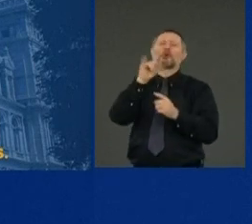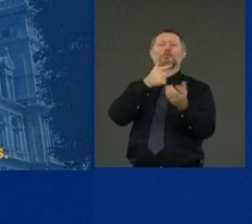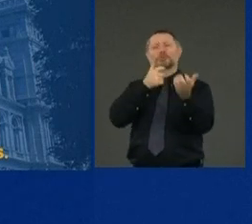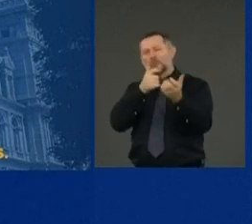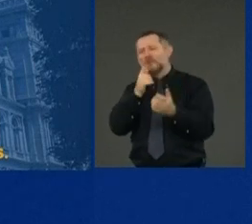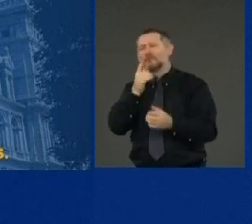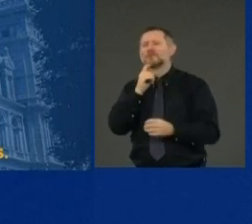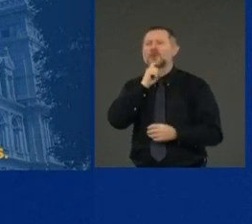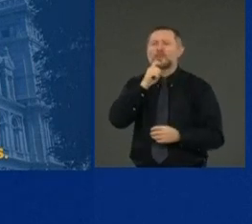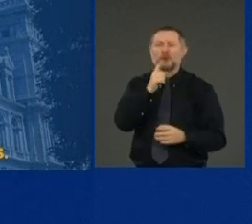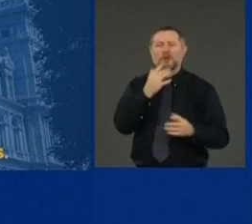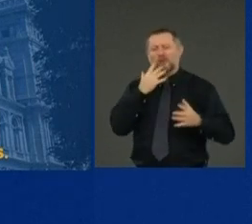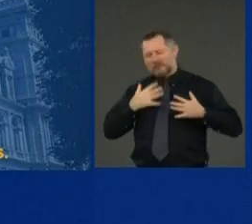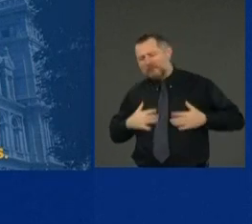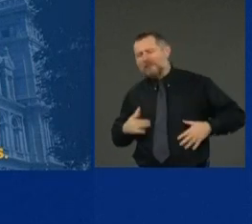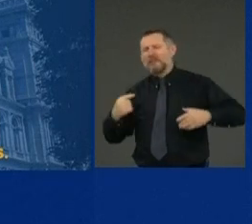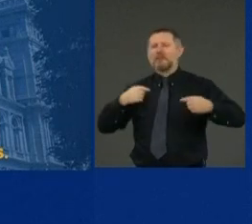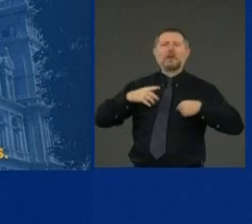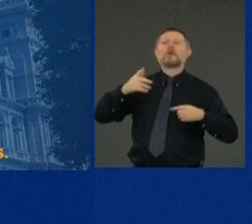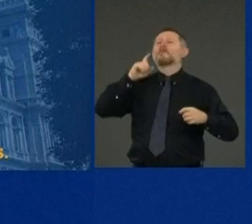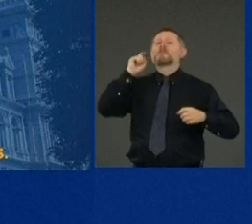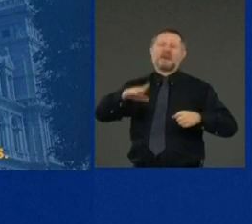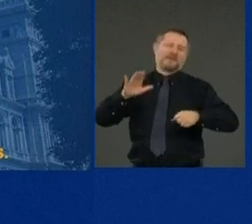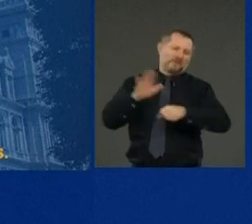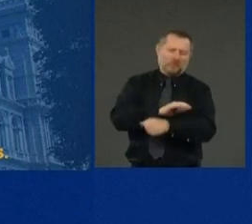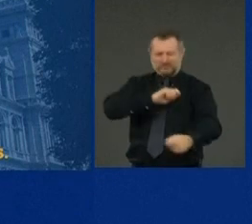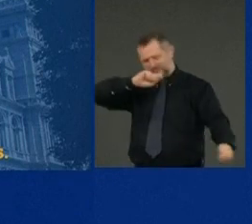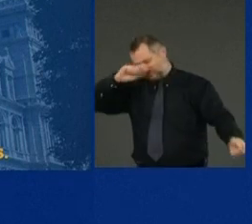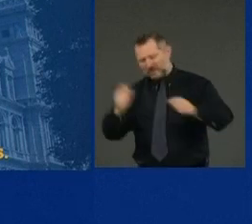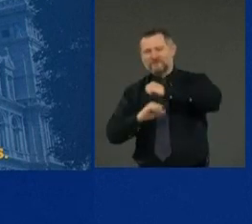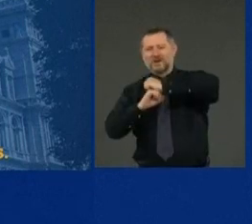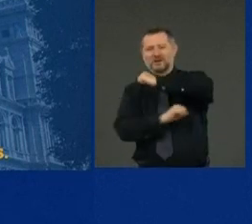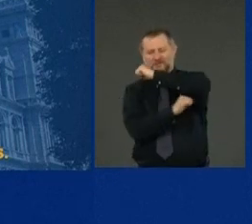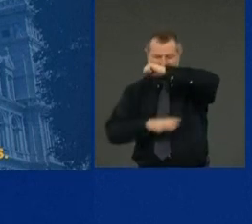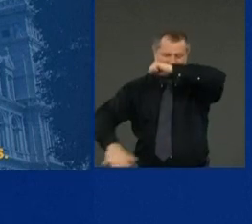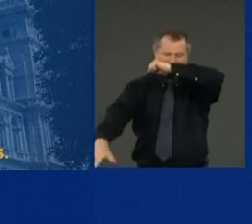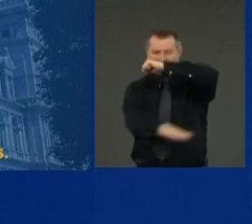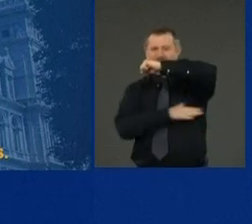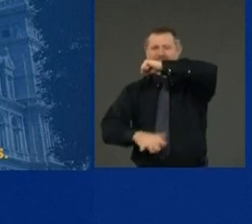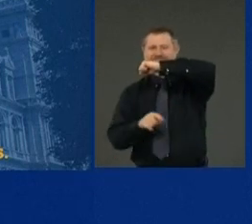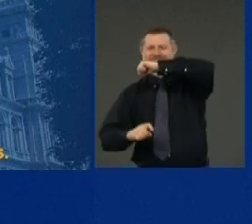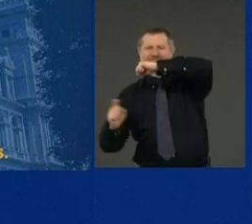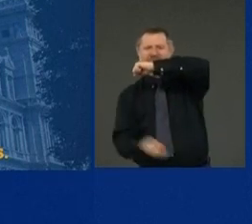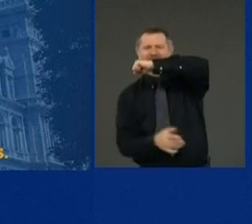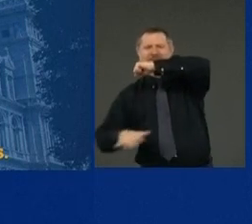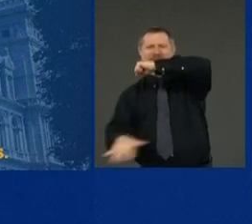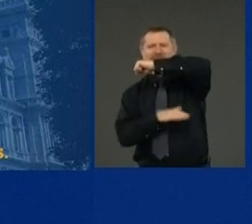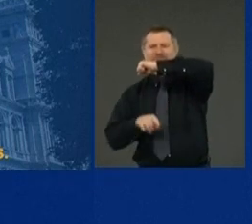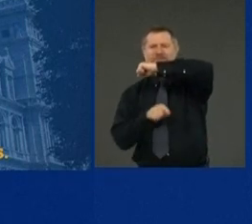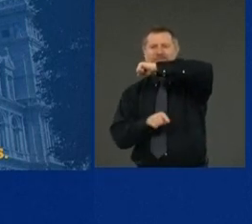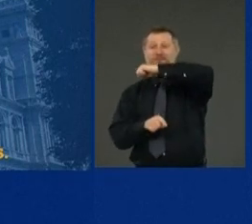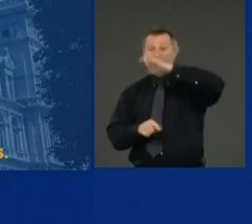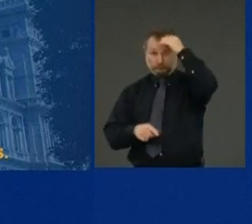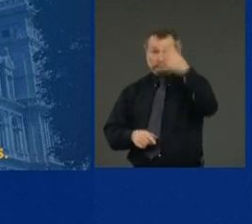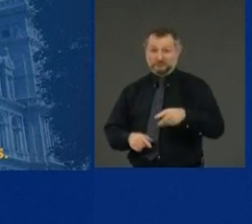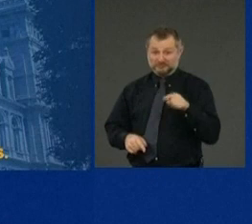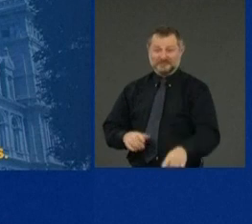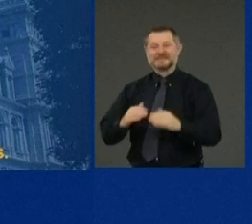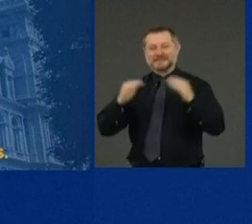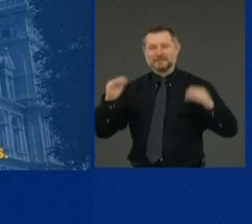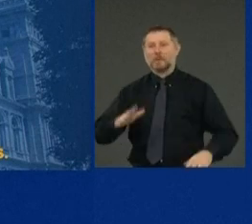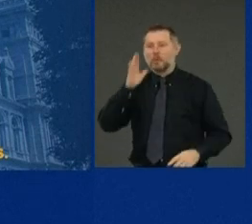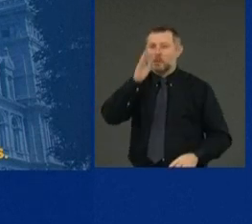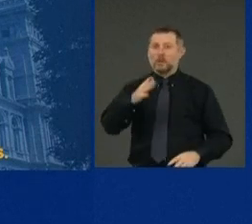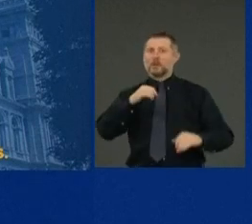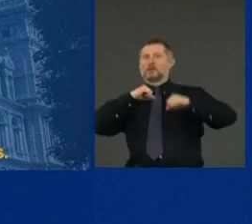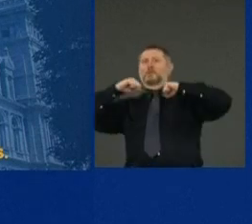hard. And by the way, the system is going to push back. Don't kid yourself. When you go to change the status